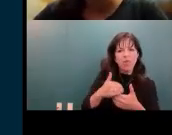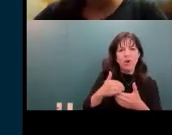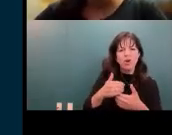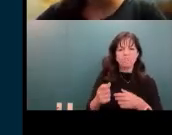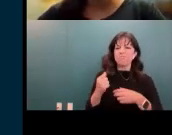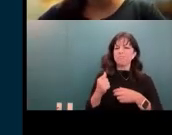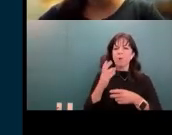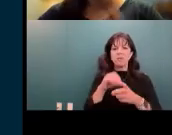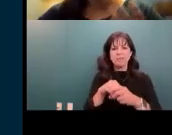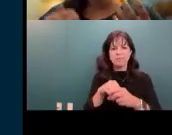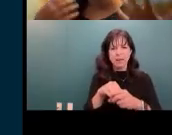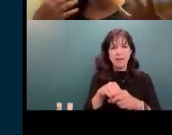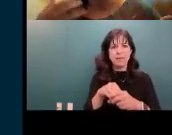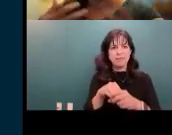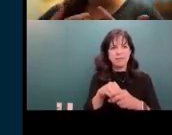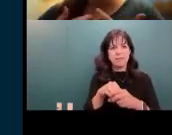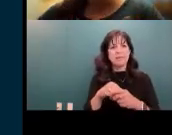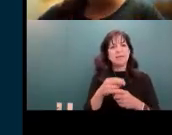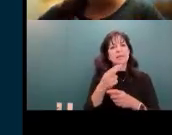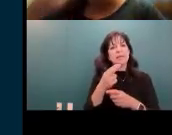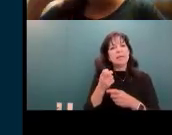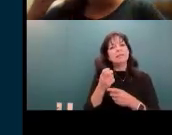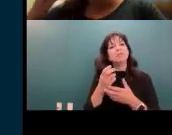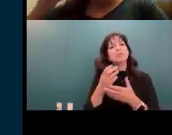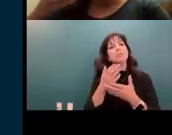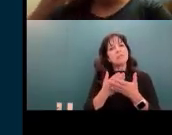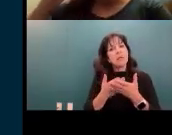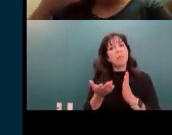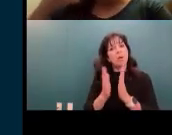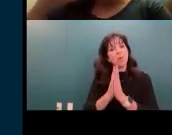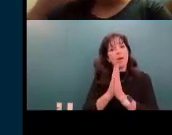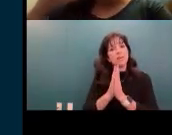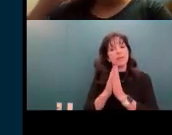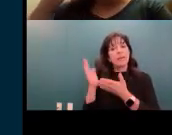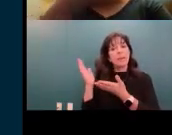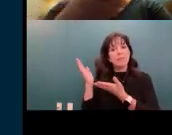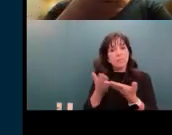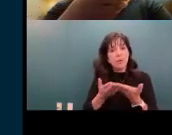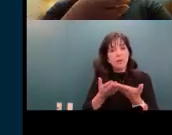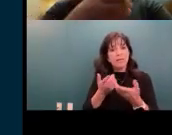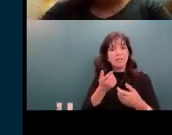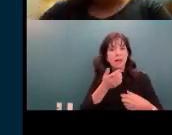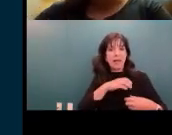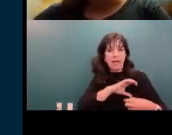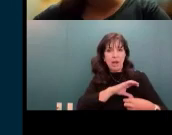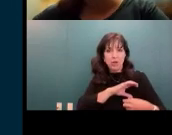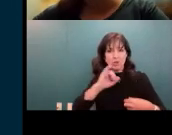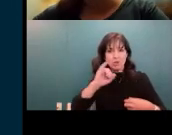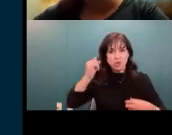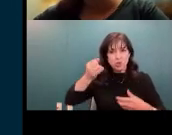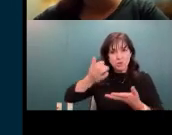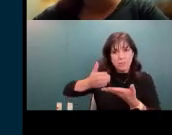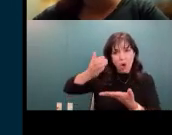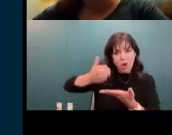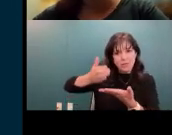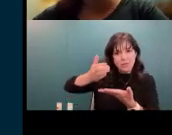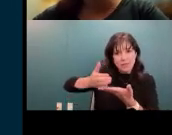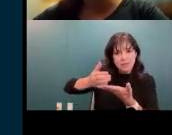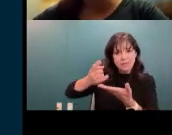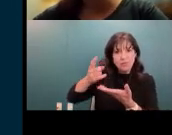participate. He is doing some requesting, like he'll bring like one of those character juice bottles to mom if he wants